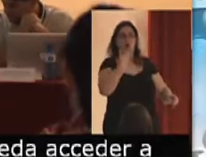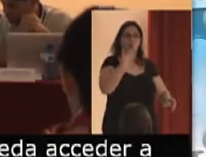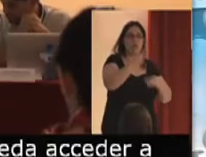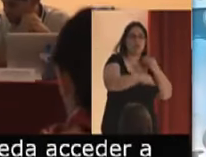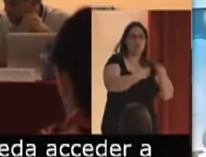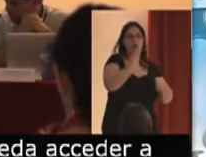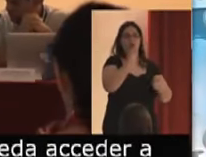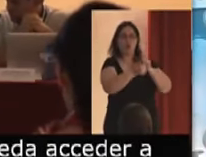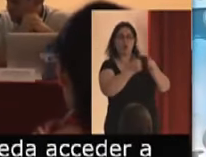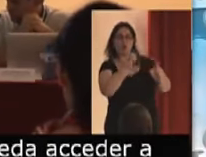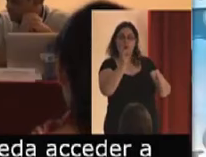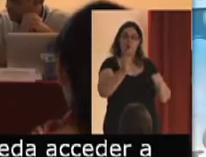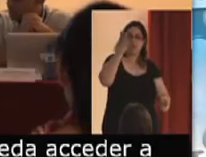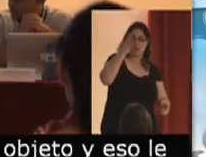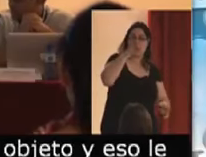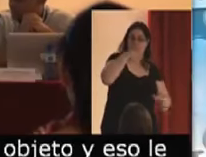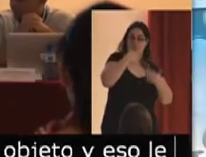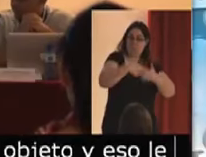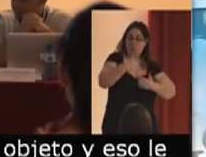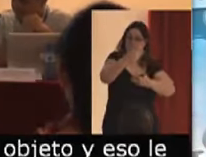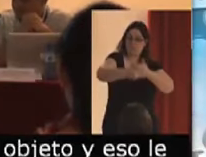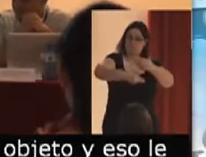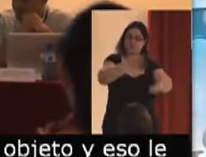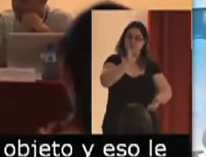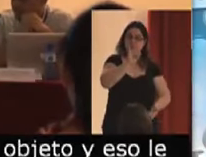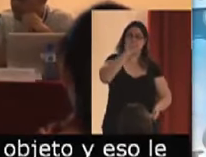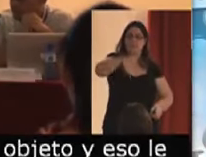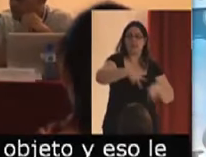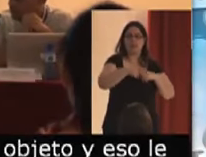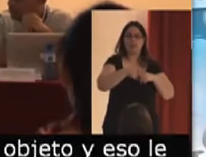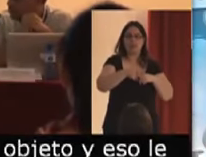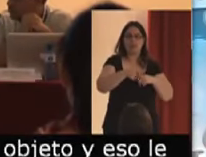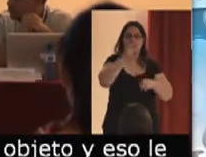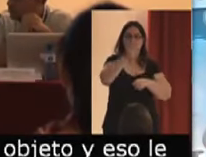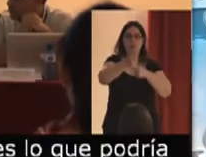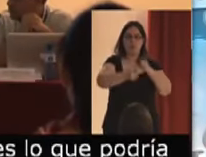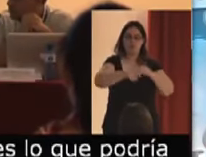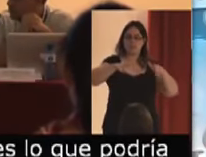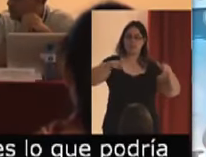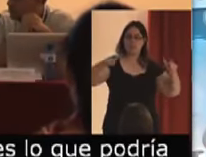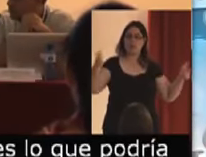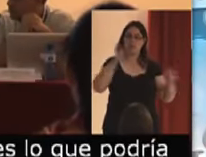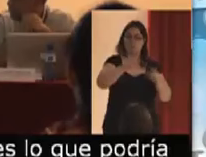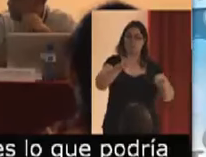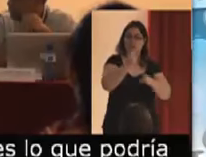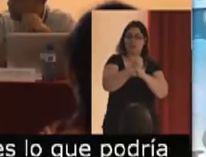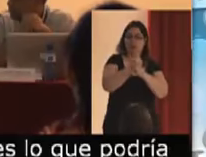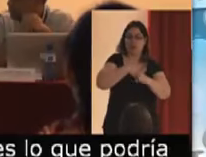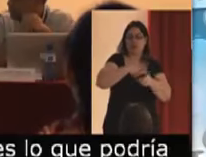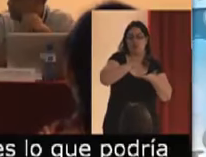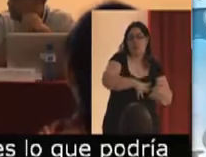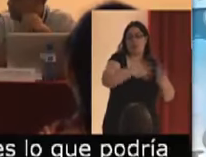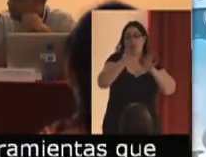to, is what works nowadays. And there's more and more tools. Also, there's people who